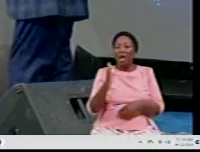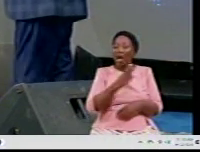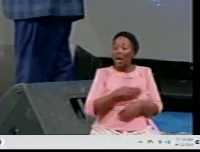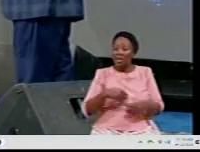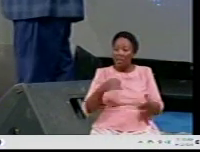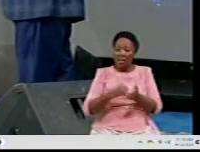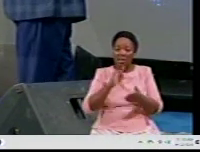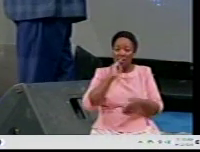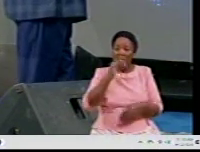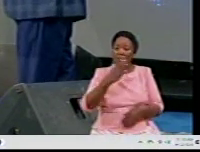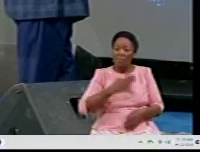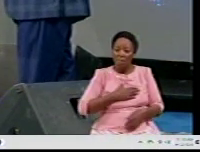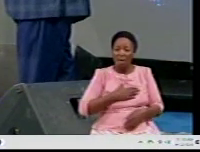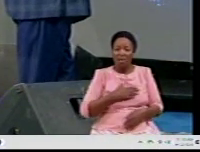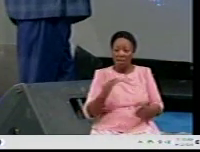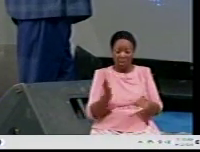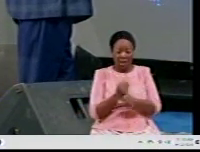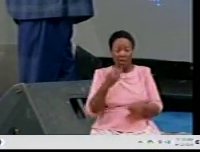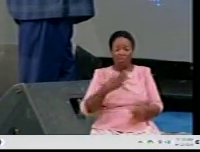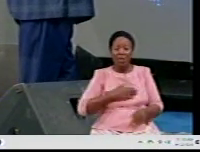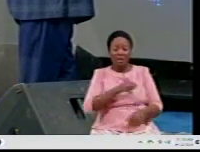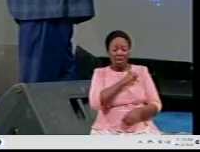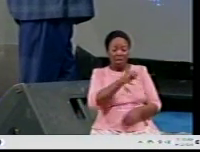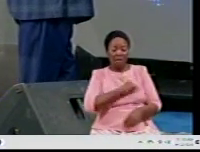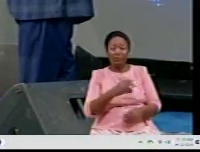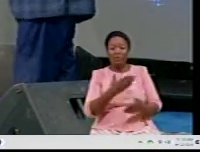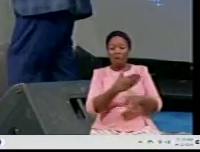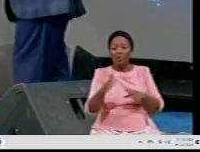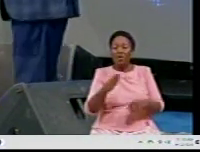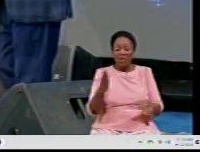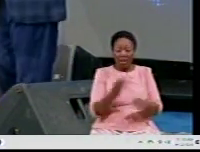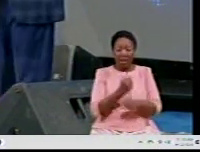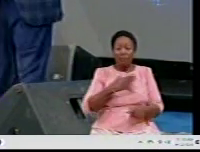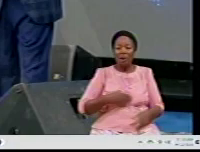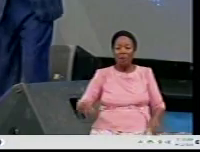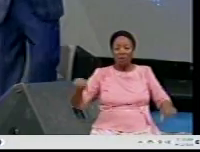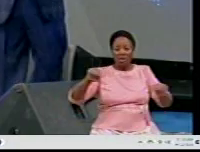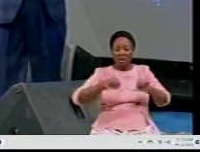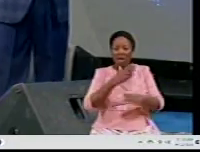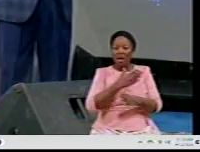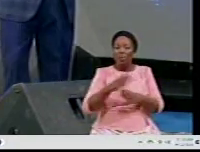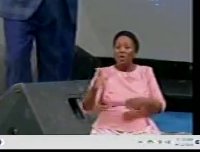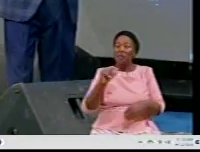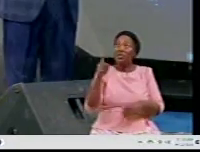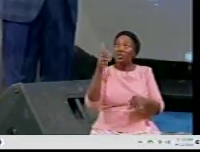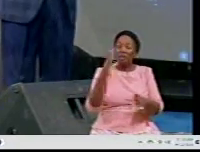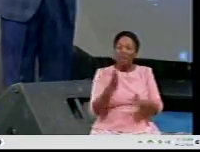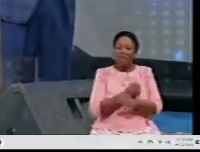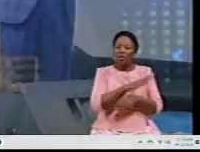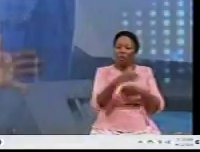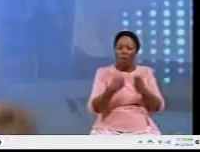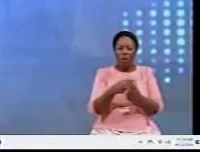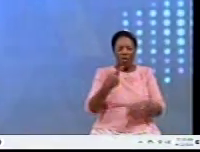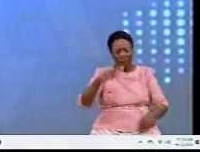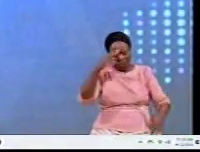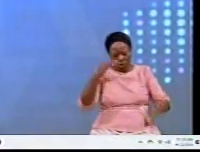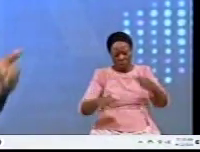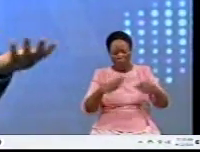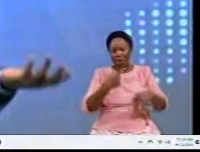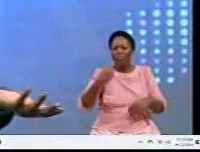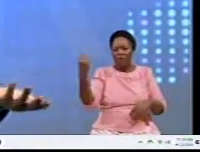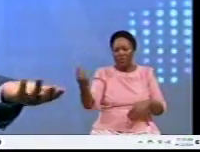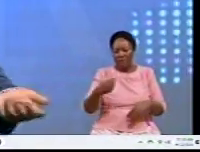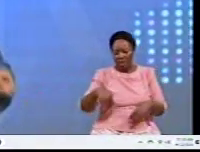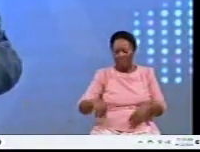my guilt away. He takes my condemnation away. He takes all the judgment of eternity.